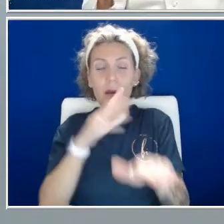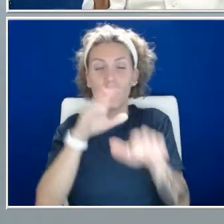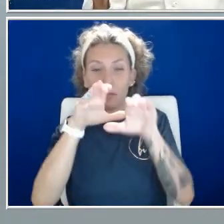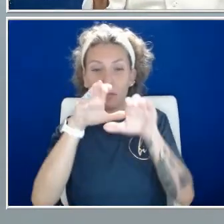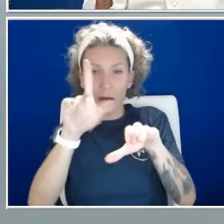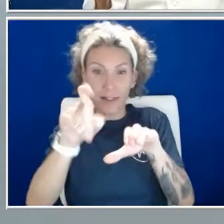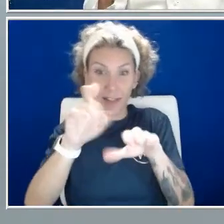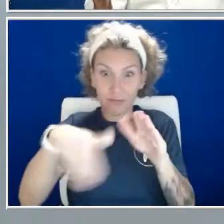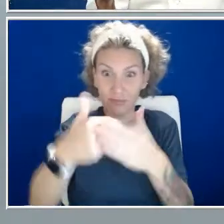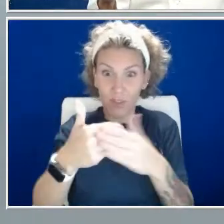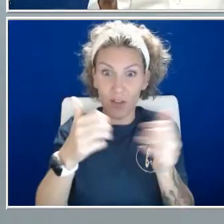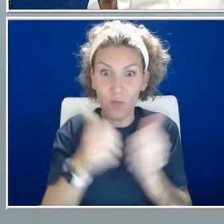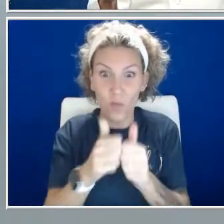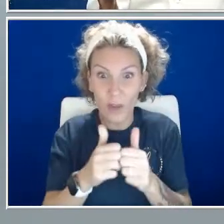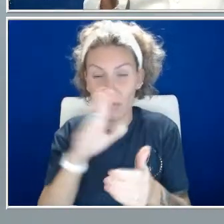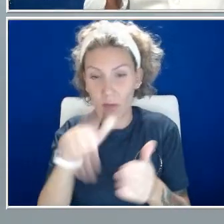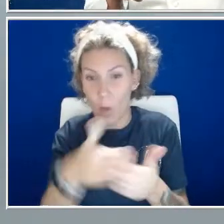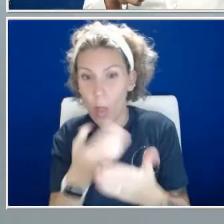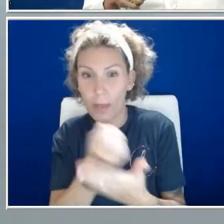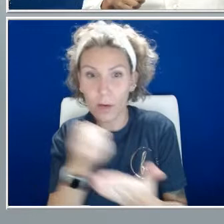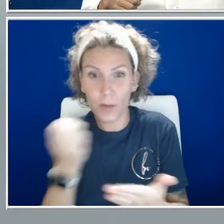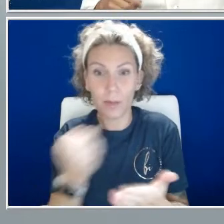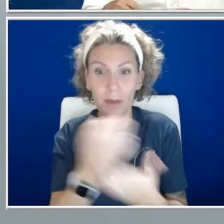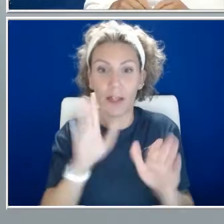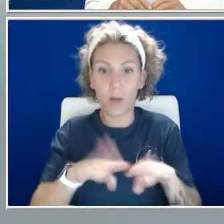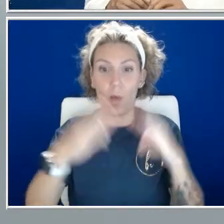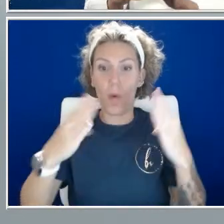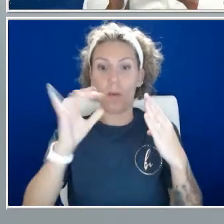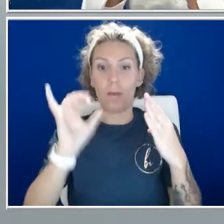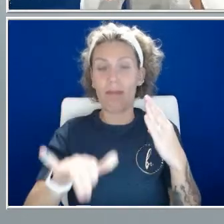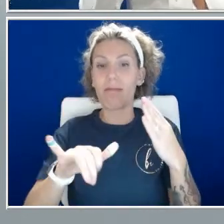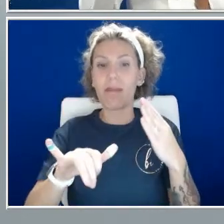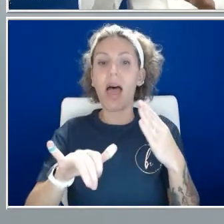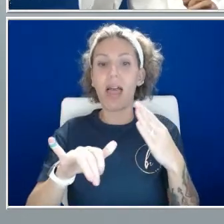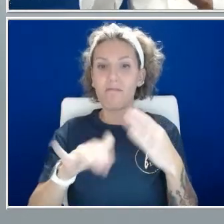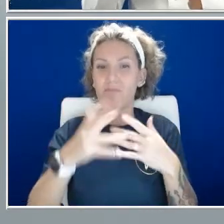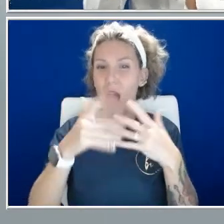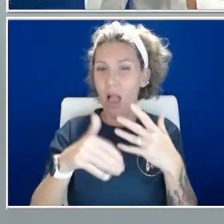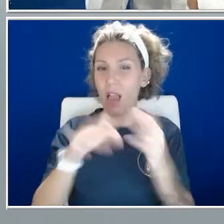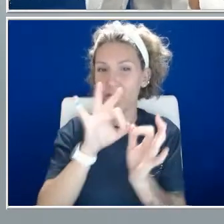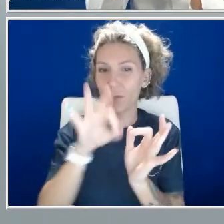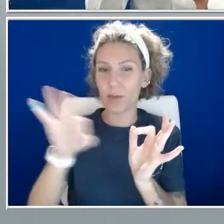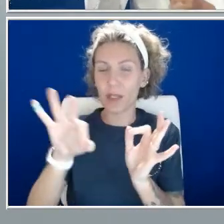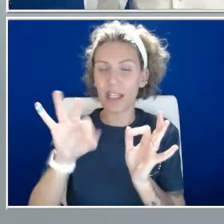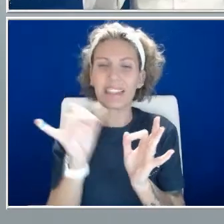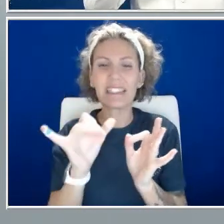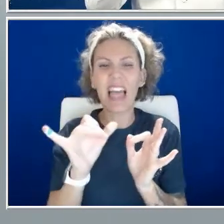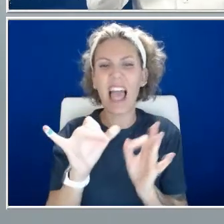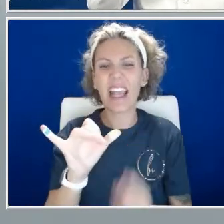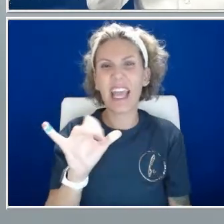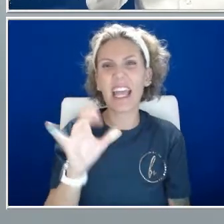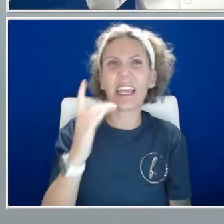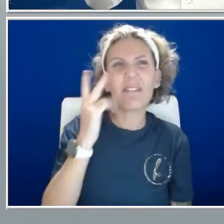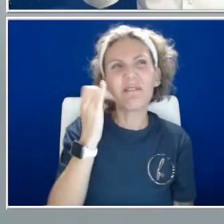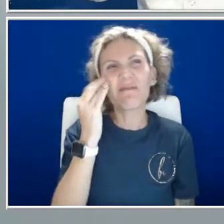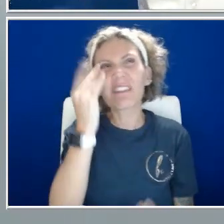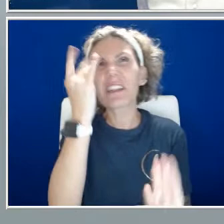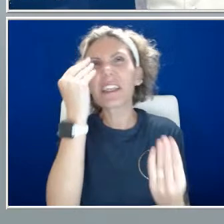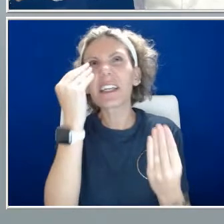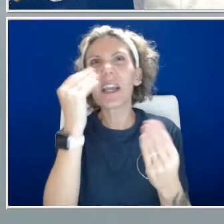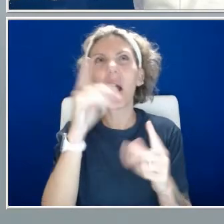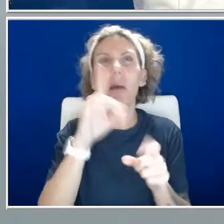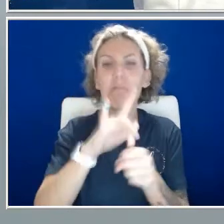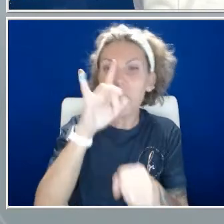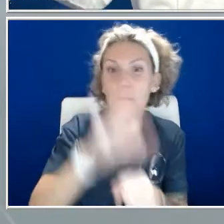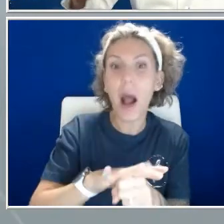and open that blood vessel back up. The instrument that we used, it's kind of like a very long soda straw, if you can think about that. If I was taking this soda straw and